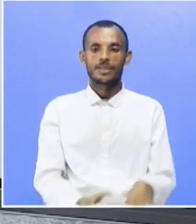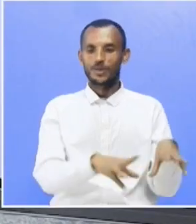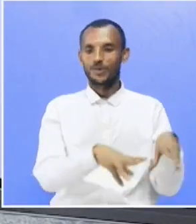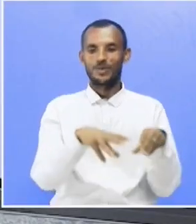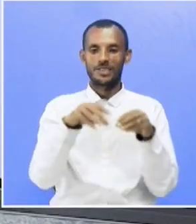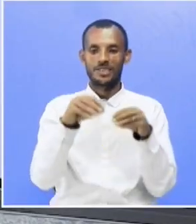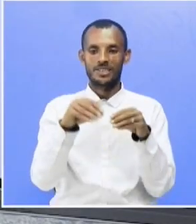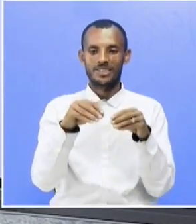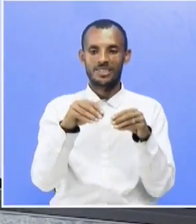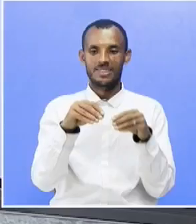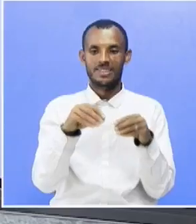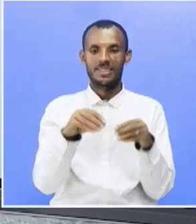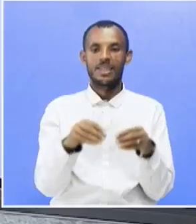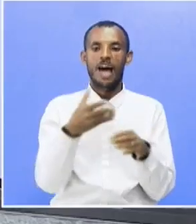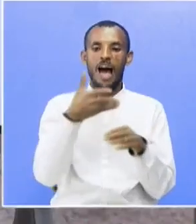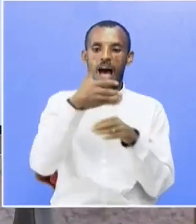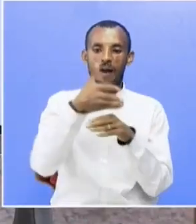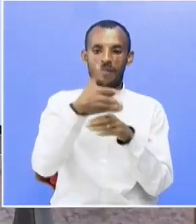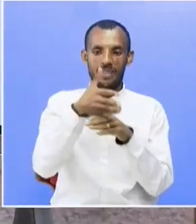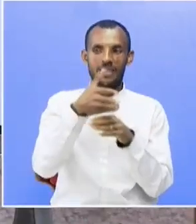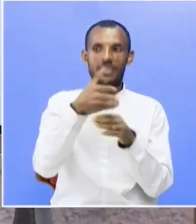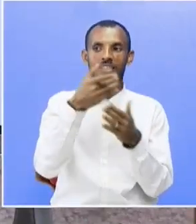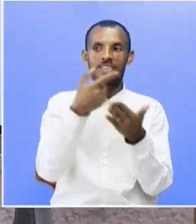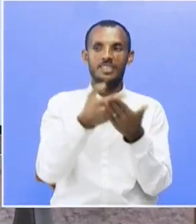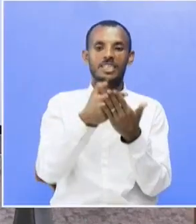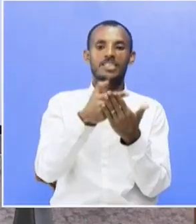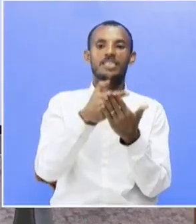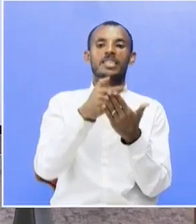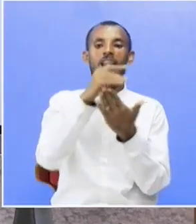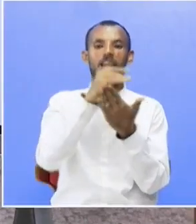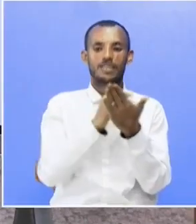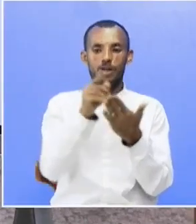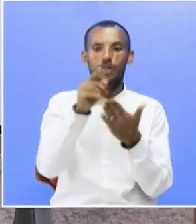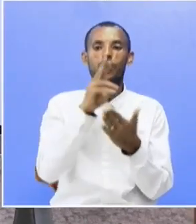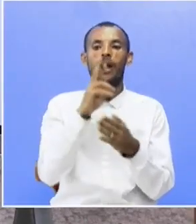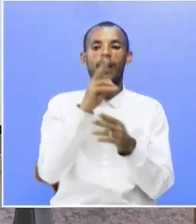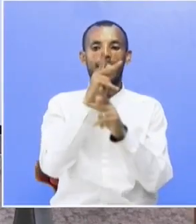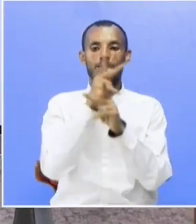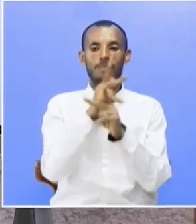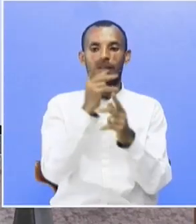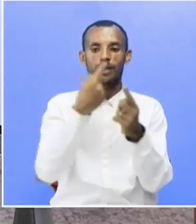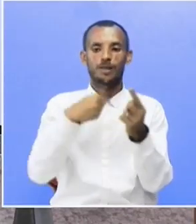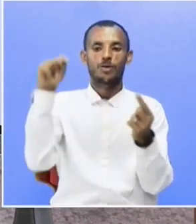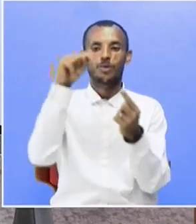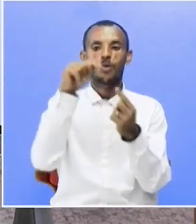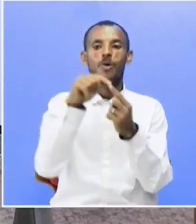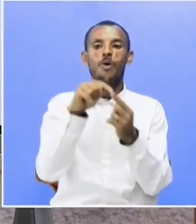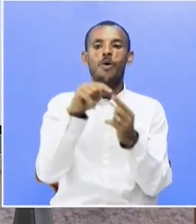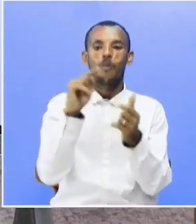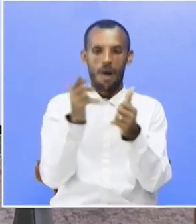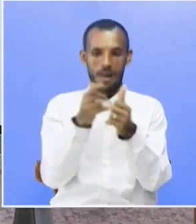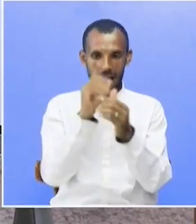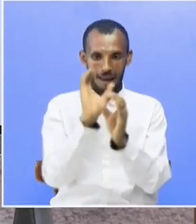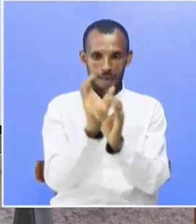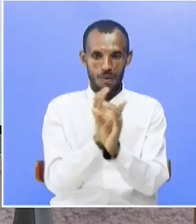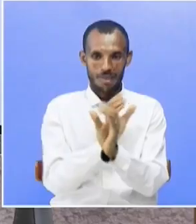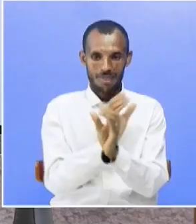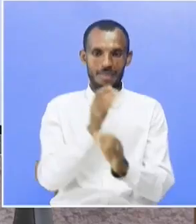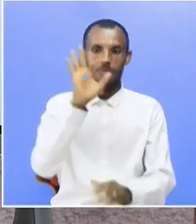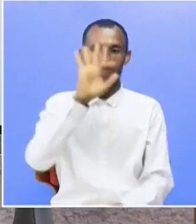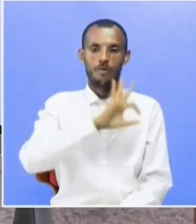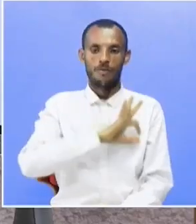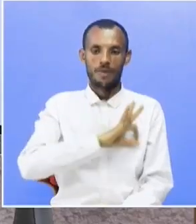Students, after this lesson, you are expected to calculate